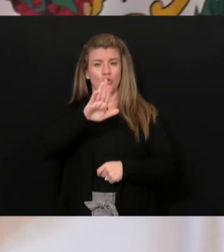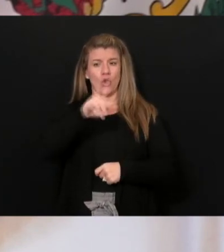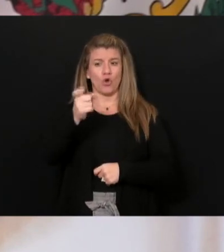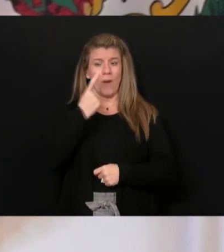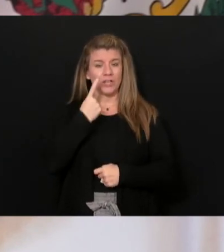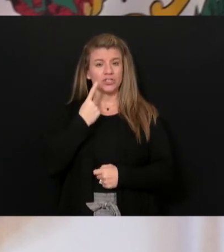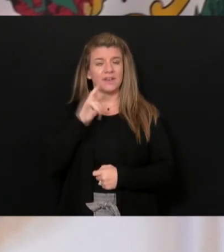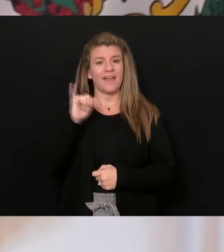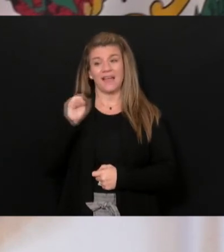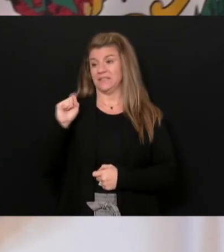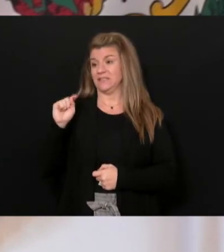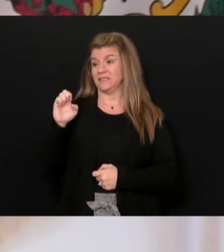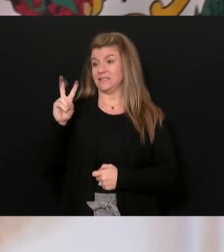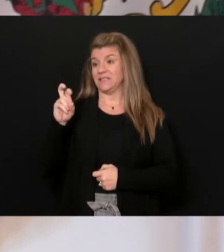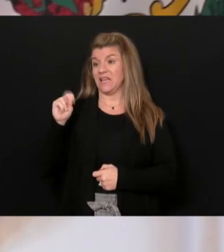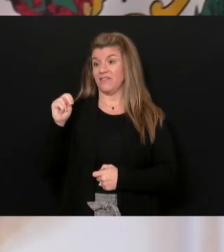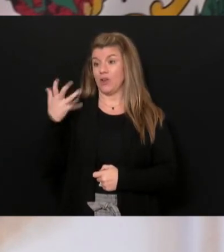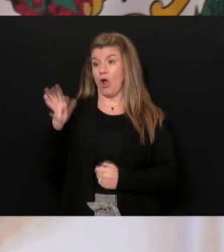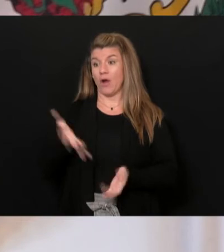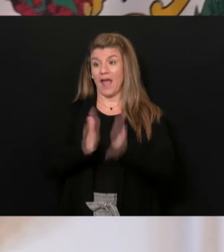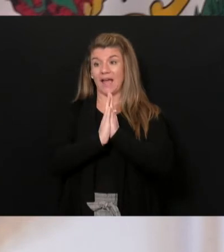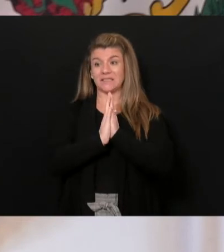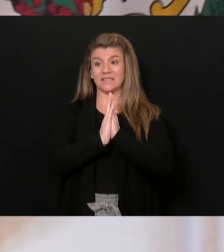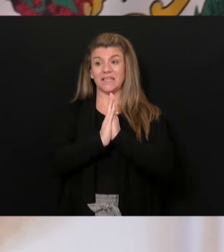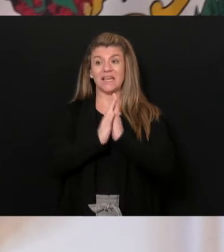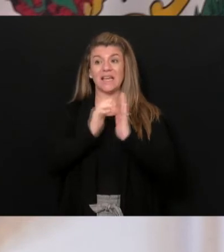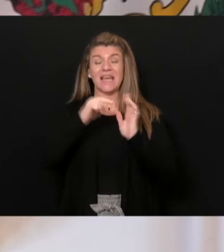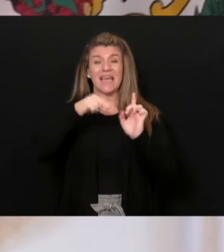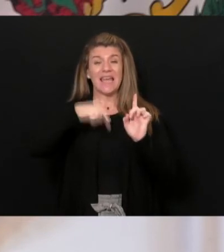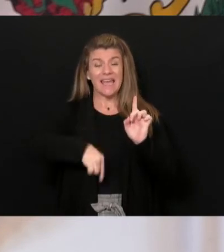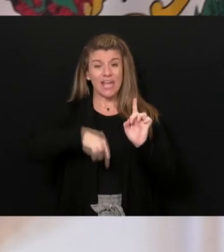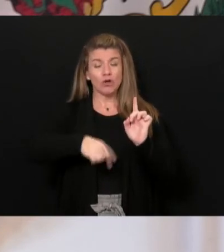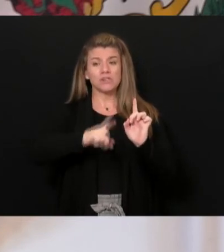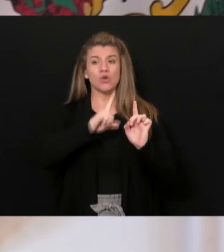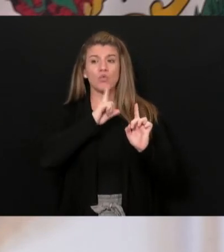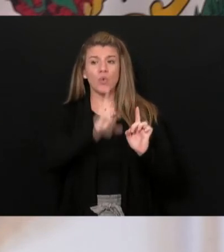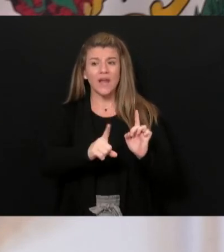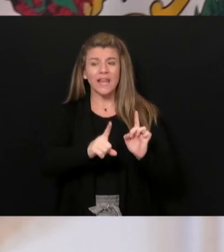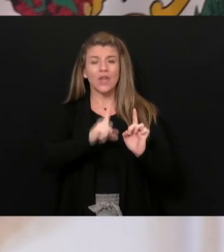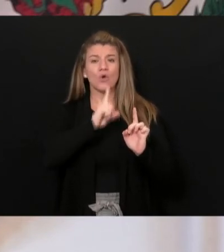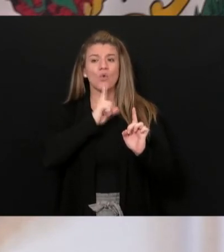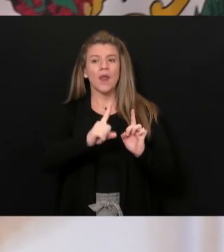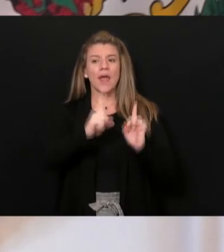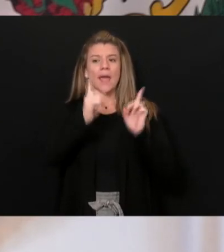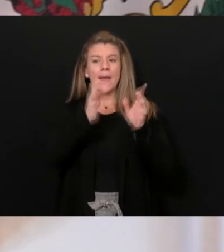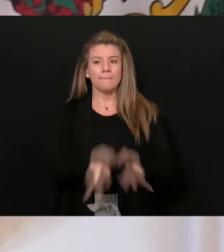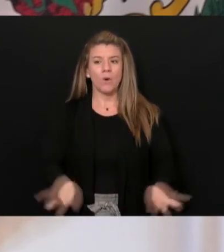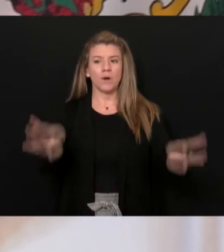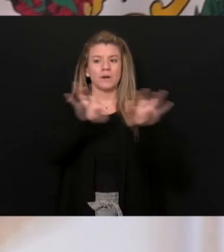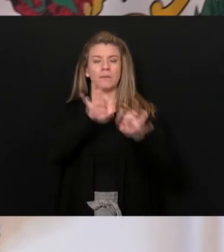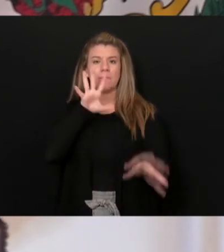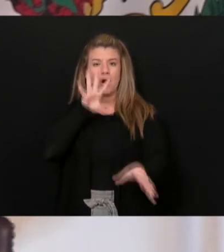had, you know, here is a really important component of this.